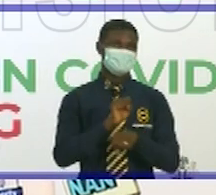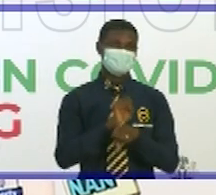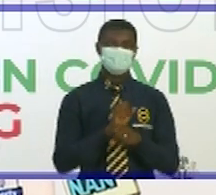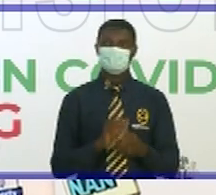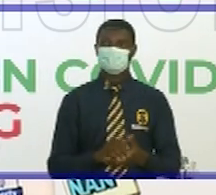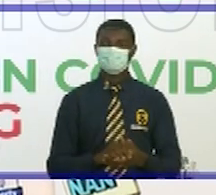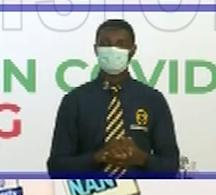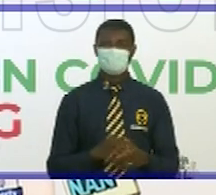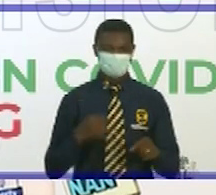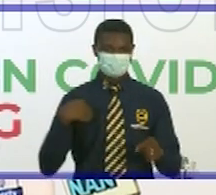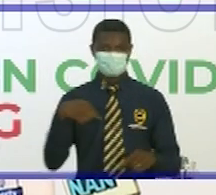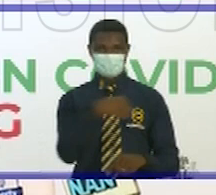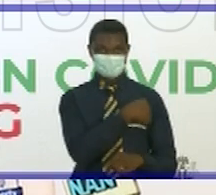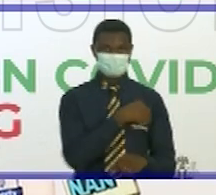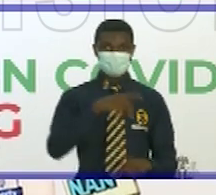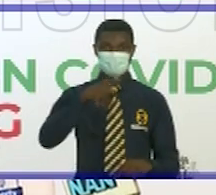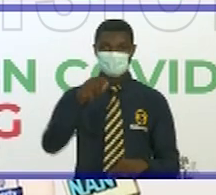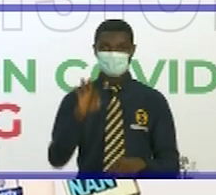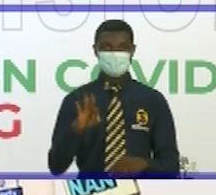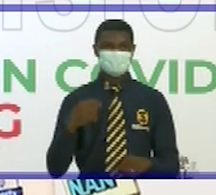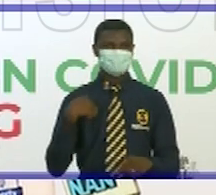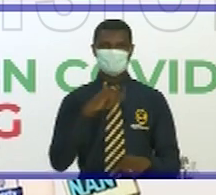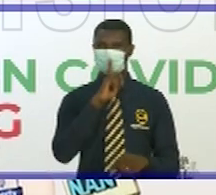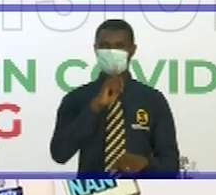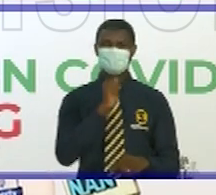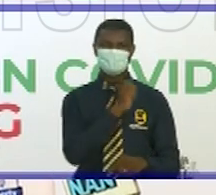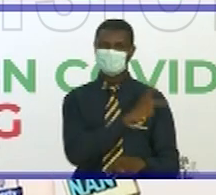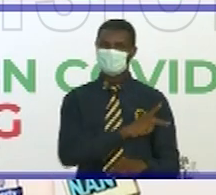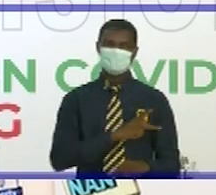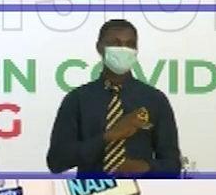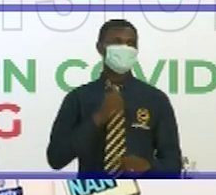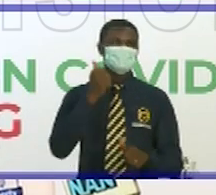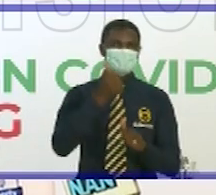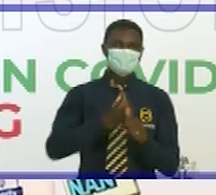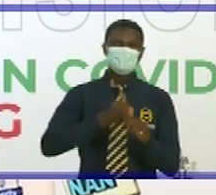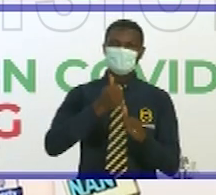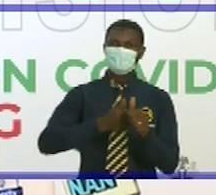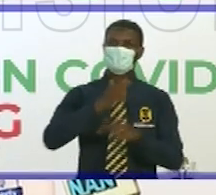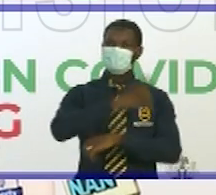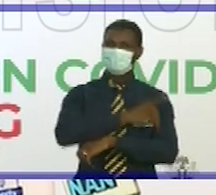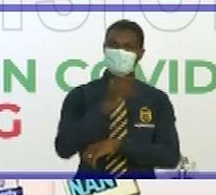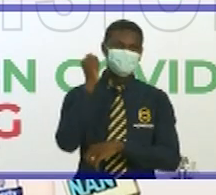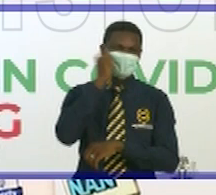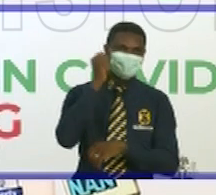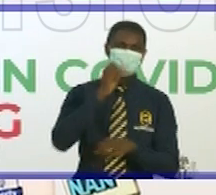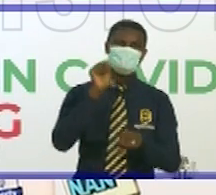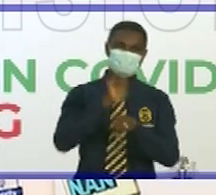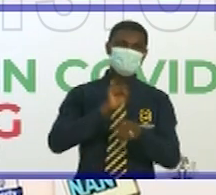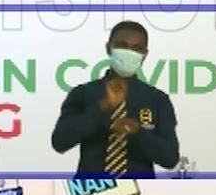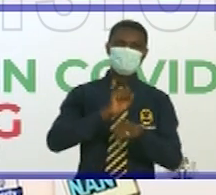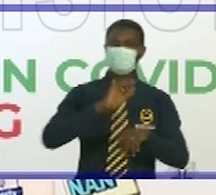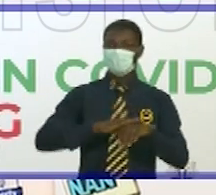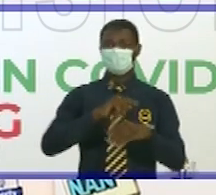As a task force, we truly appreciate the time you take every day working on this. And